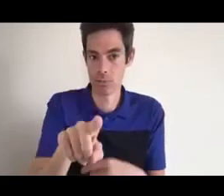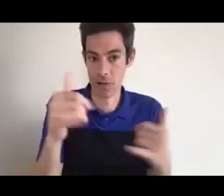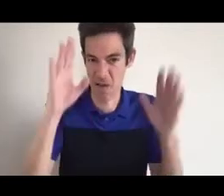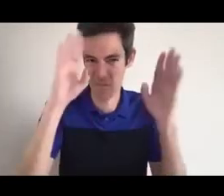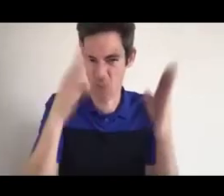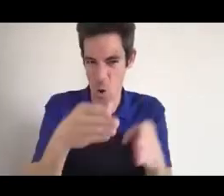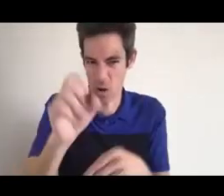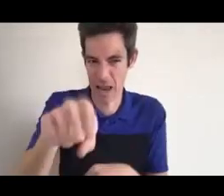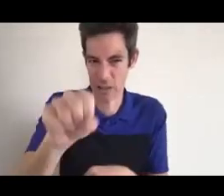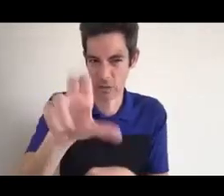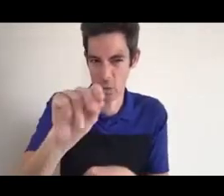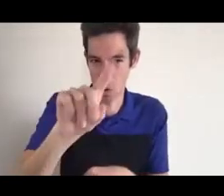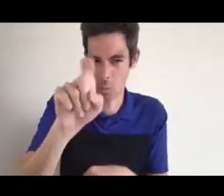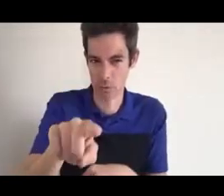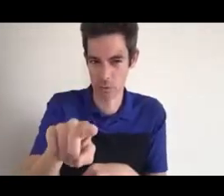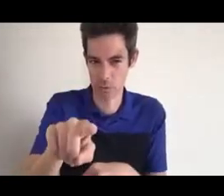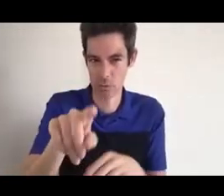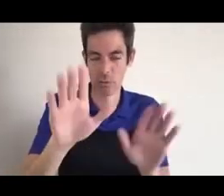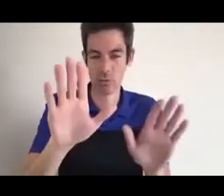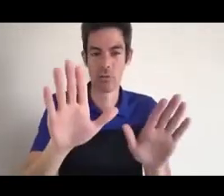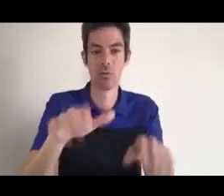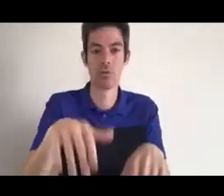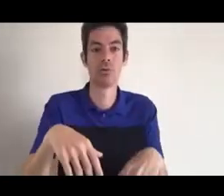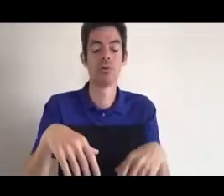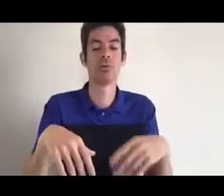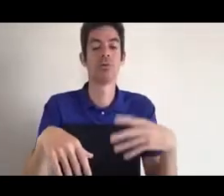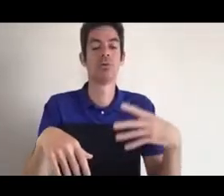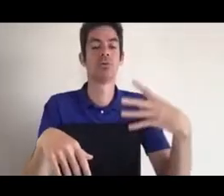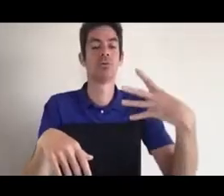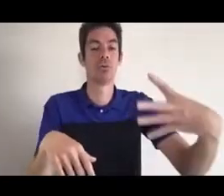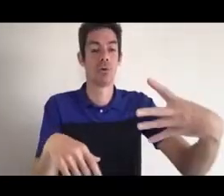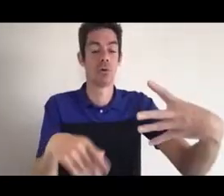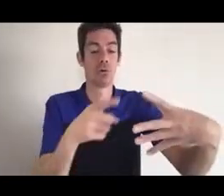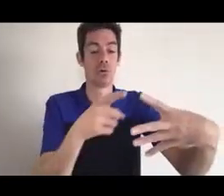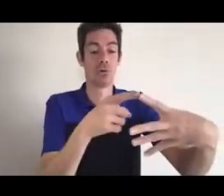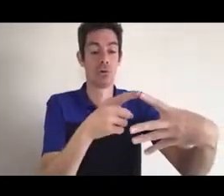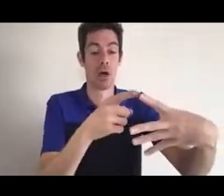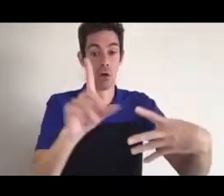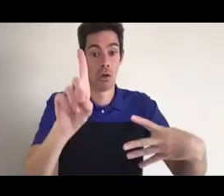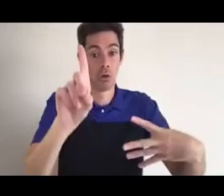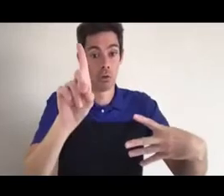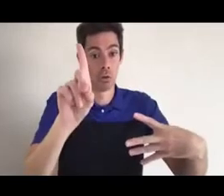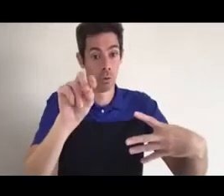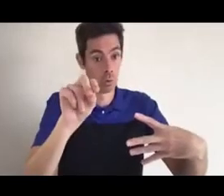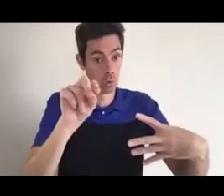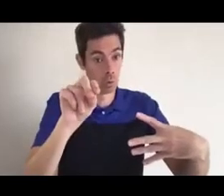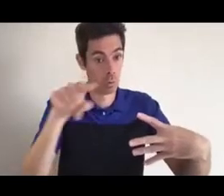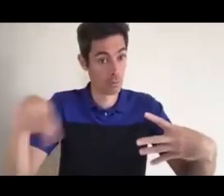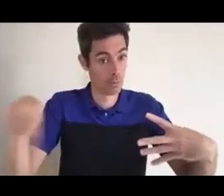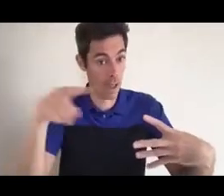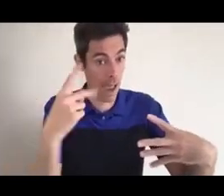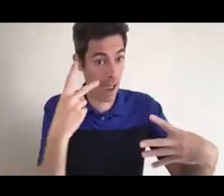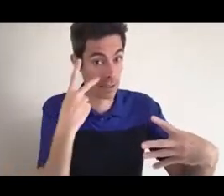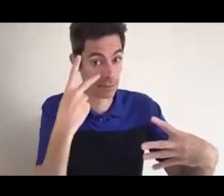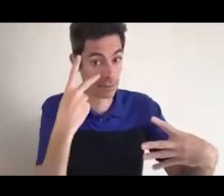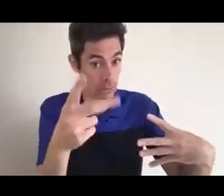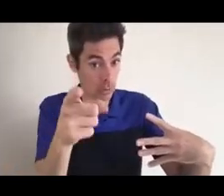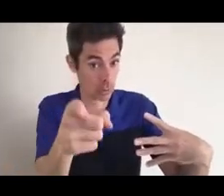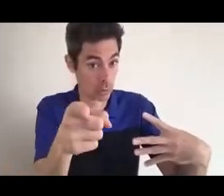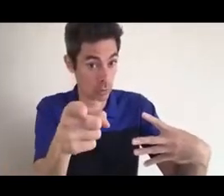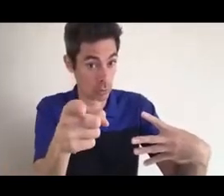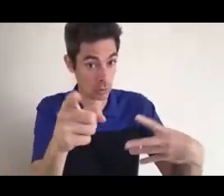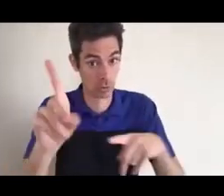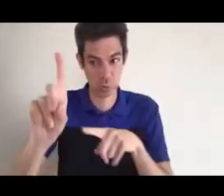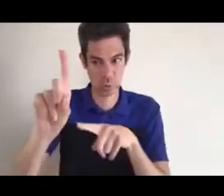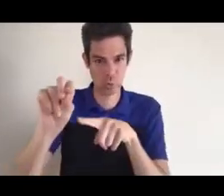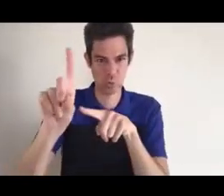yes or no questions. So we're focusing here on the yes or no questions. So first you have, do